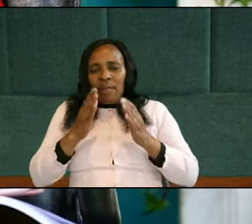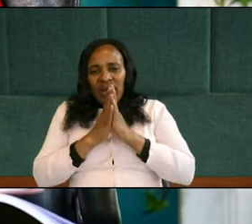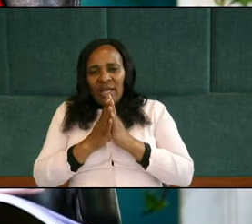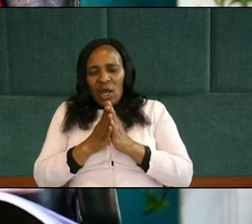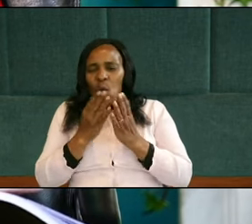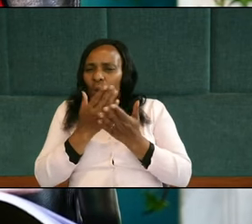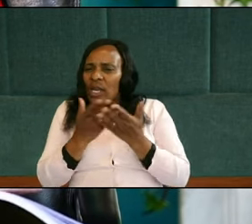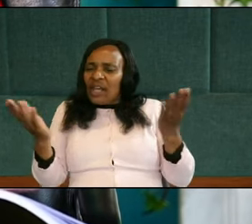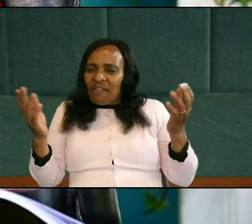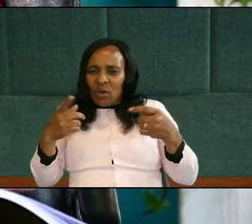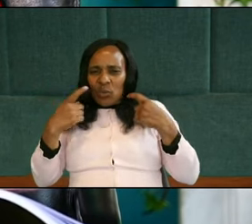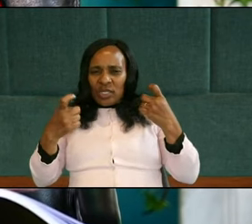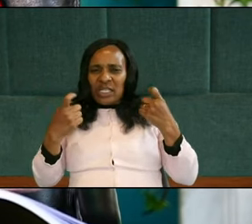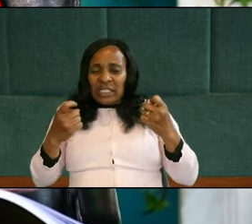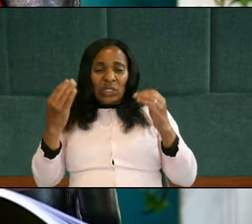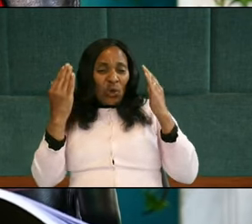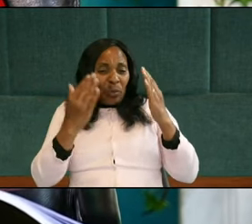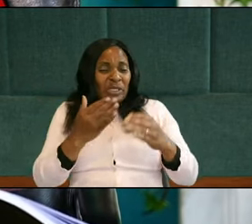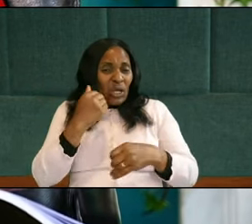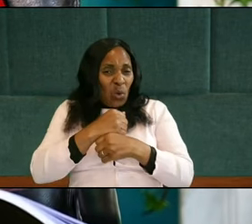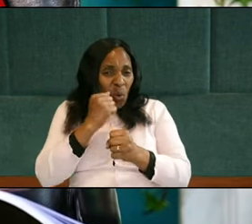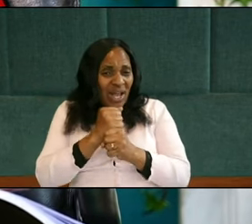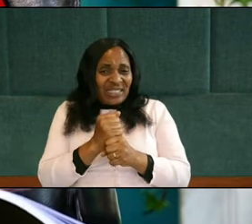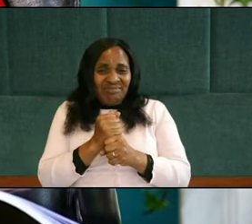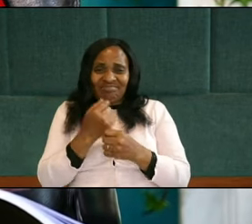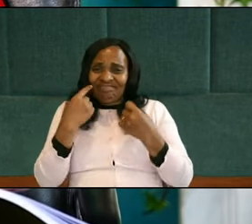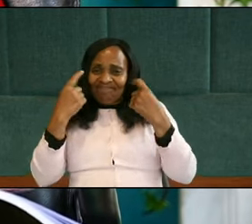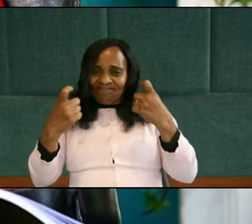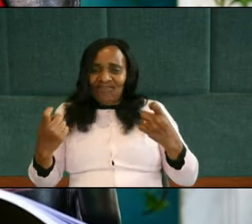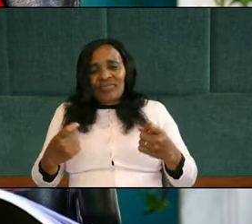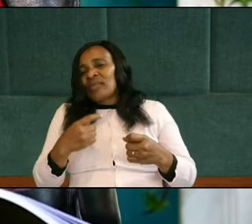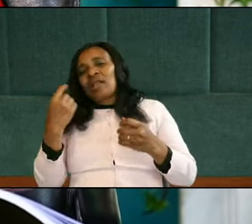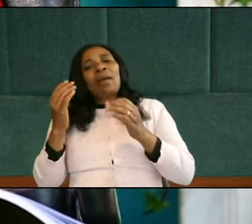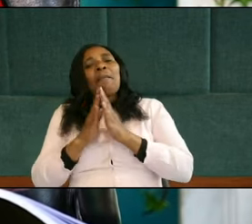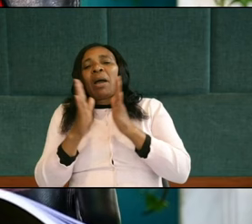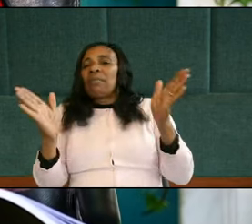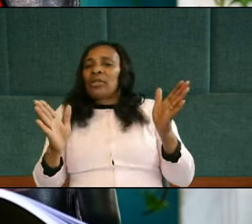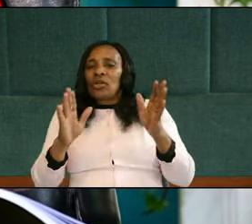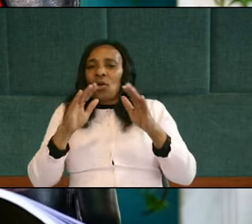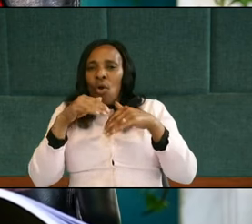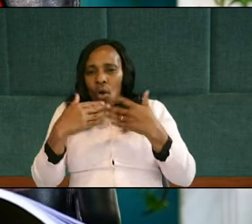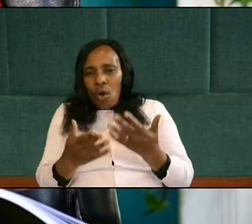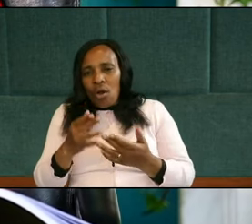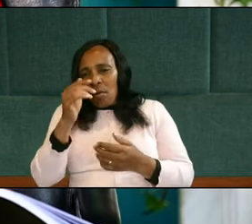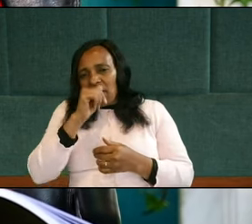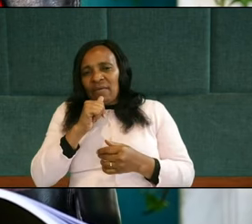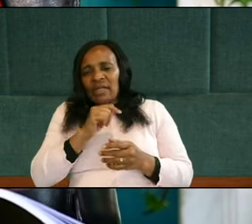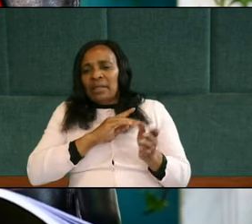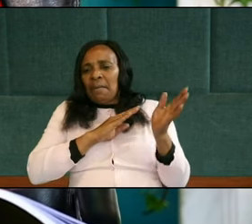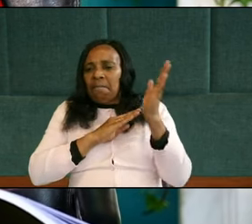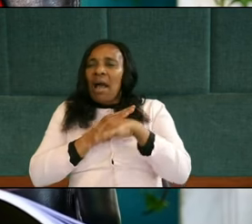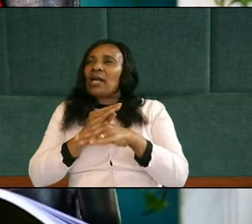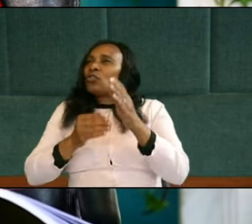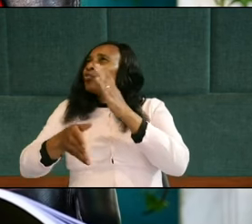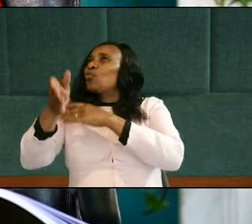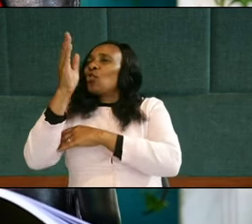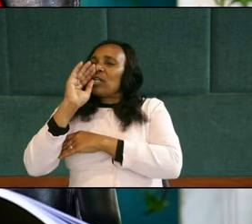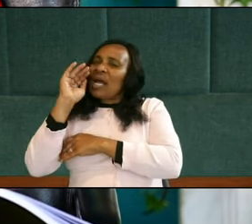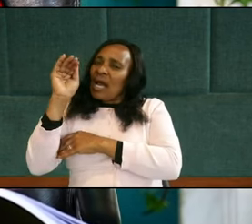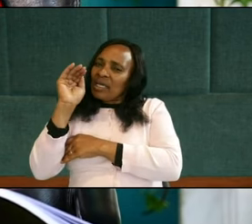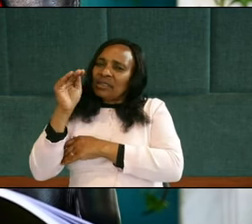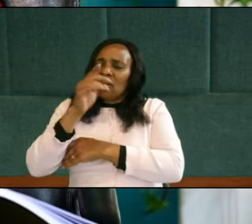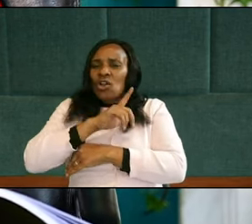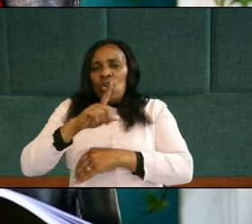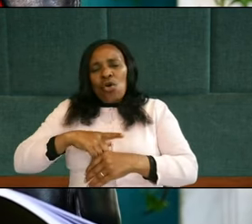even whenever we have sinned or committed sins, whether public or private, may we come back to God and say that, indeed, Lord, please